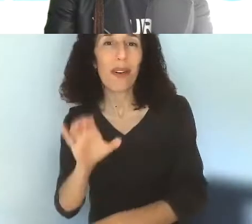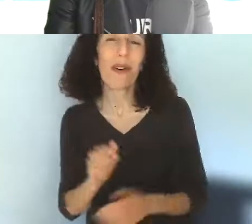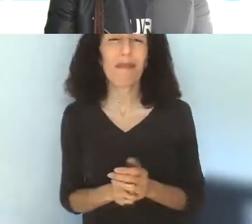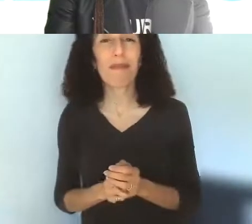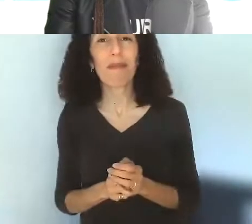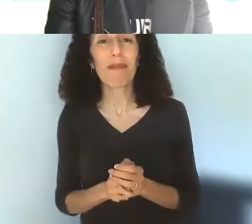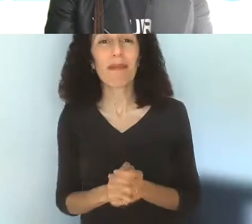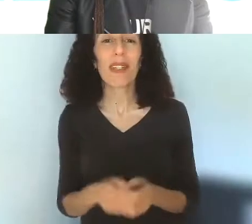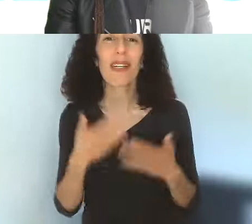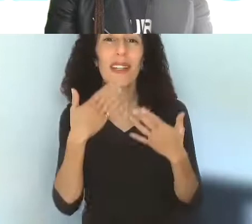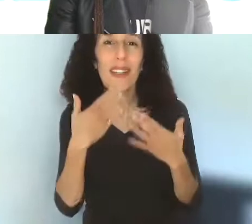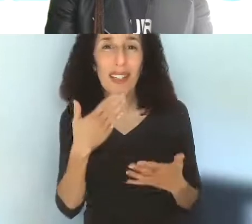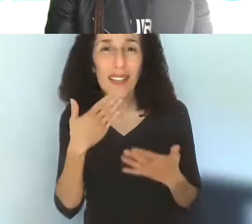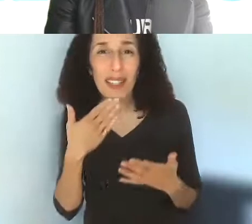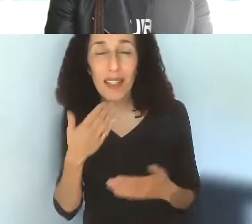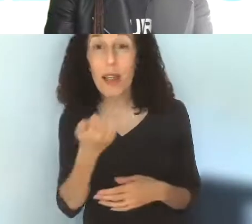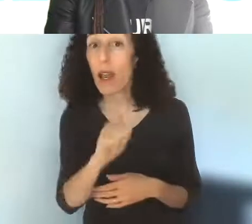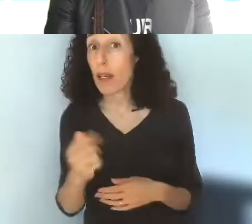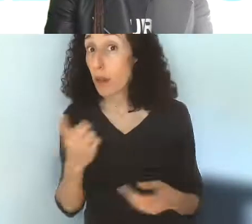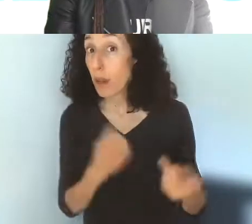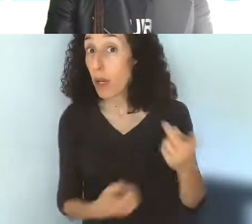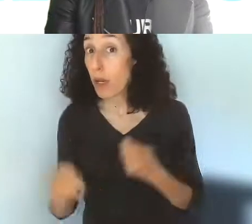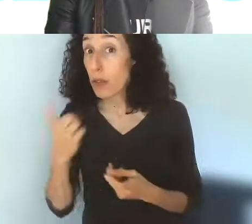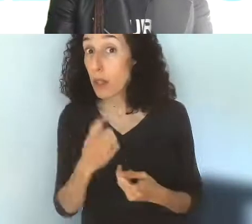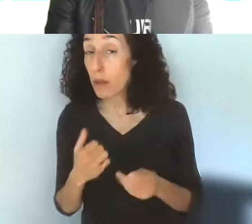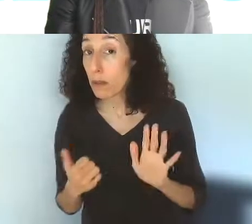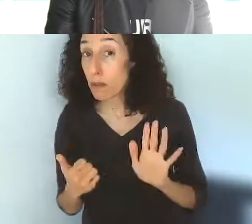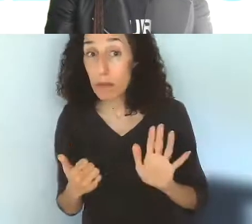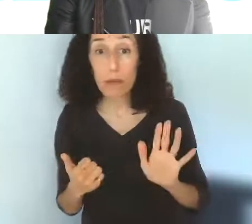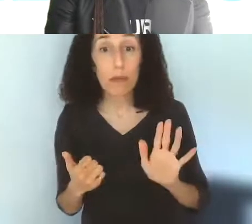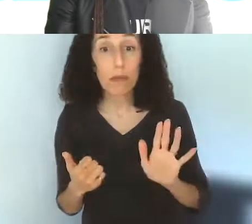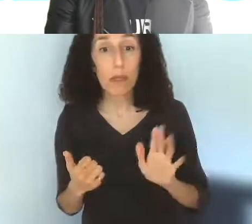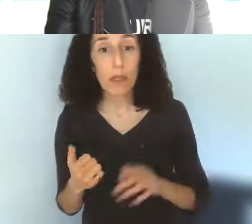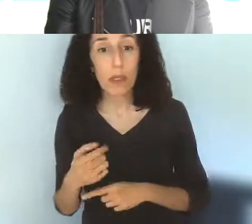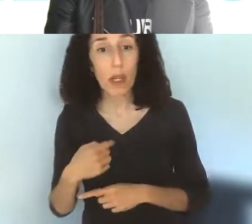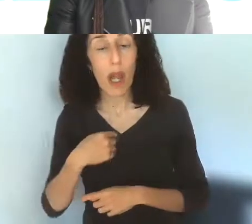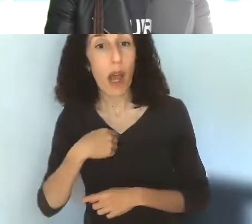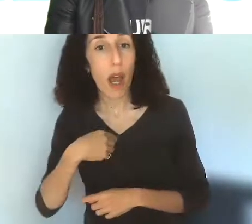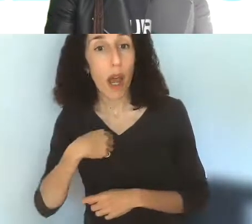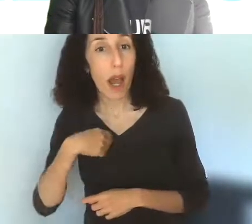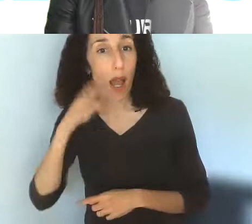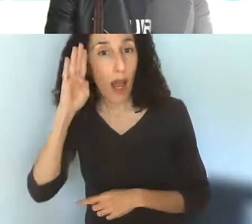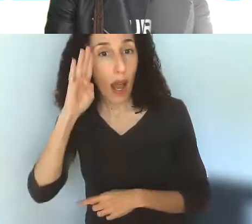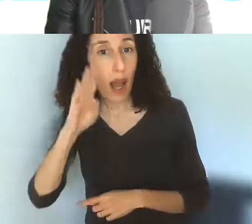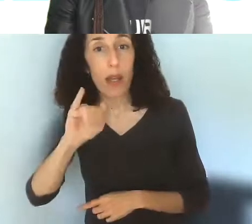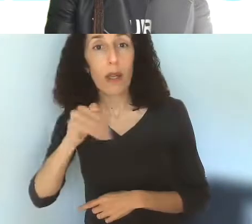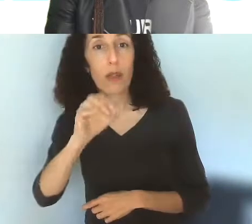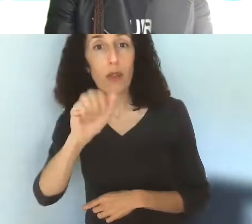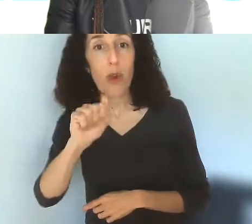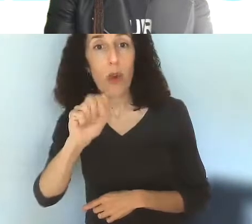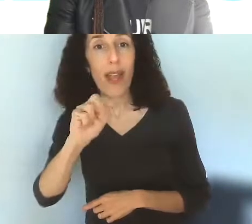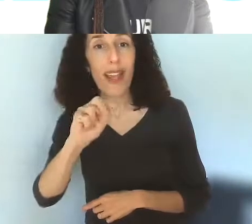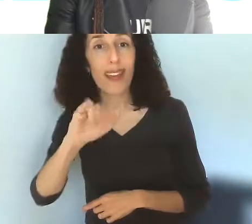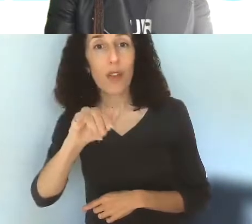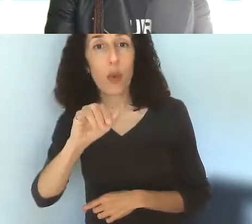I can't thank you enough. If there are any questions with the I'm Joanne Joyne. I just want to know, are we going to get some type